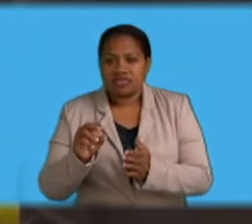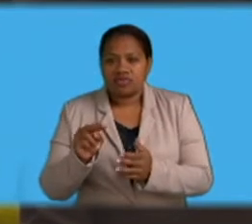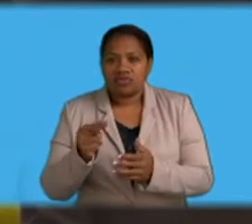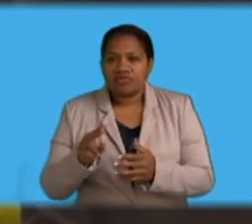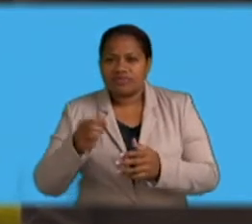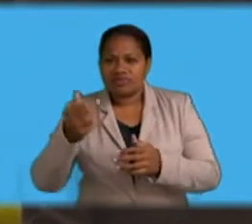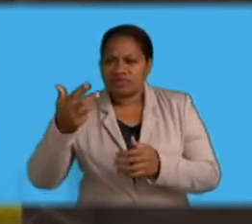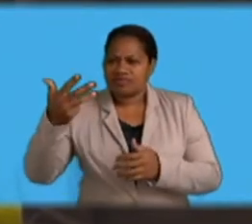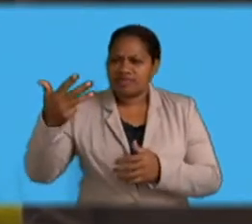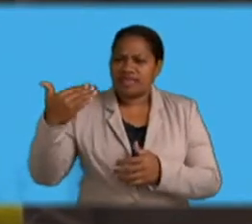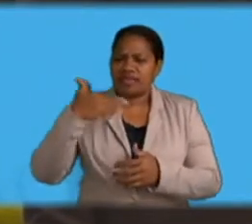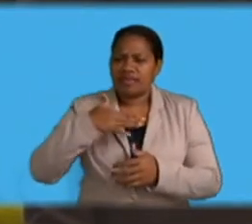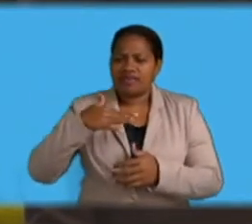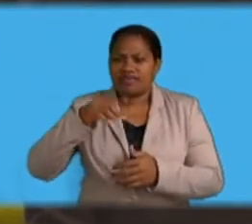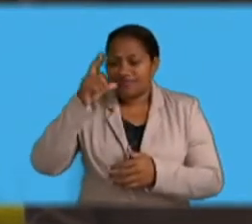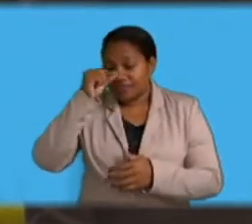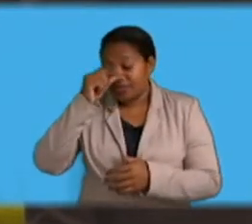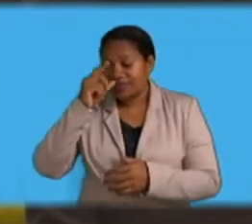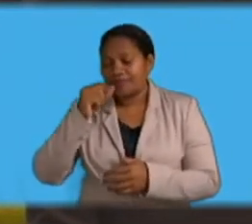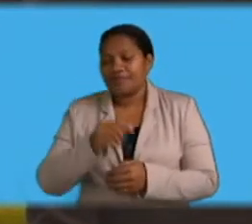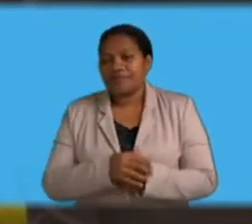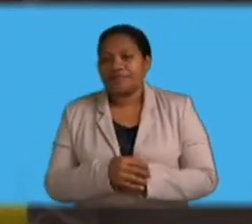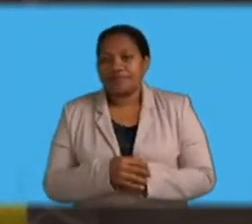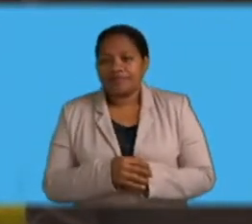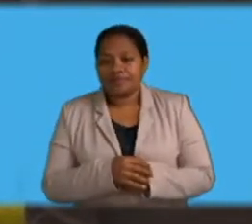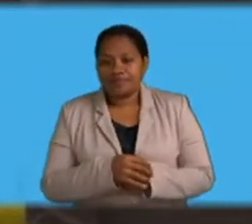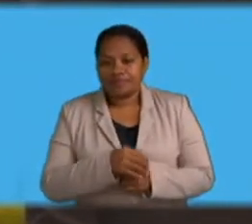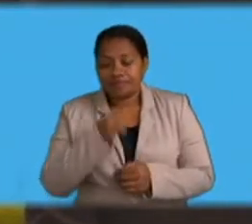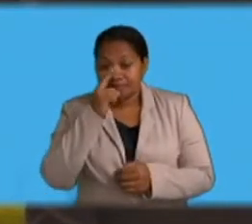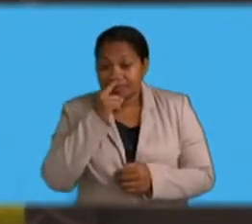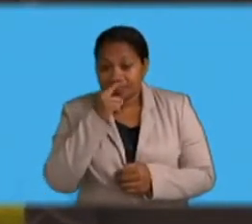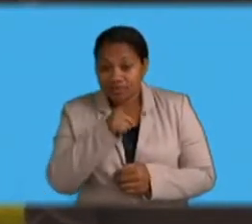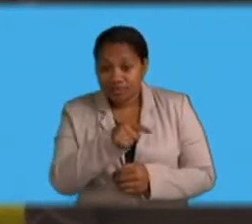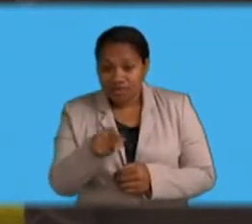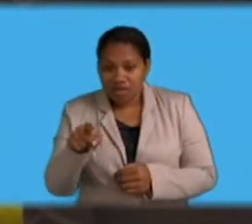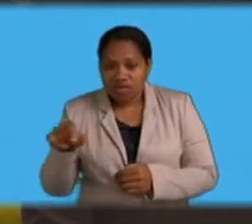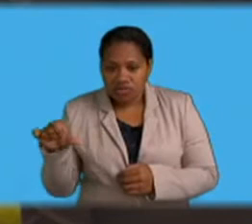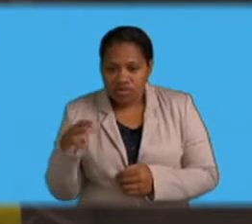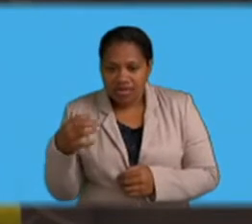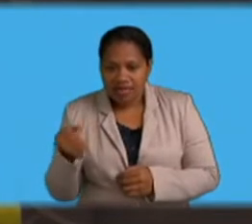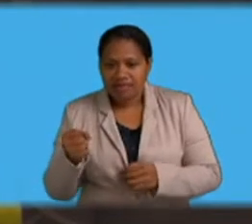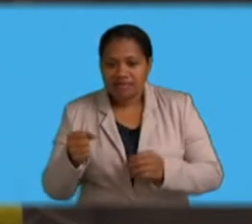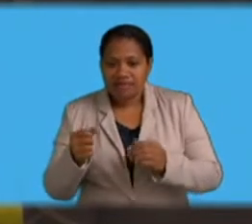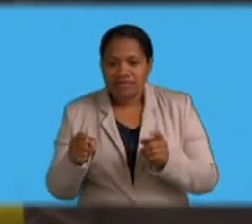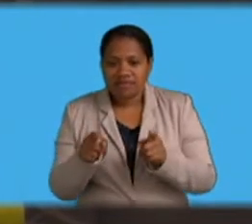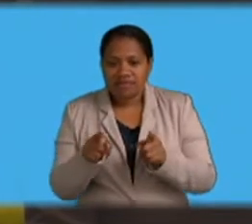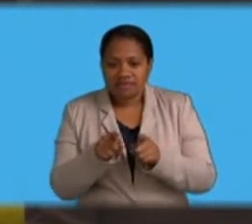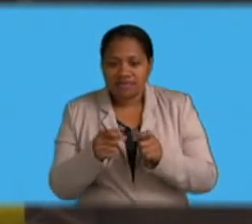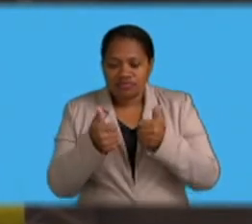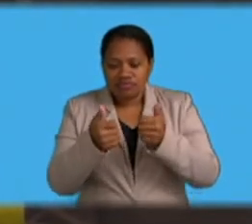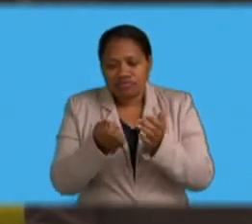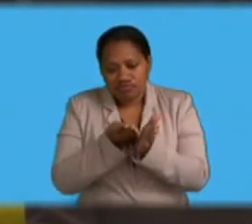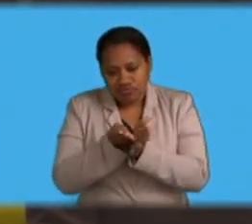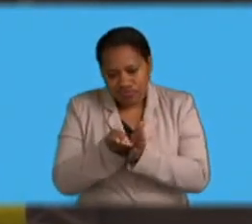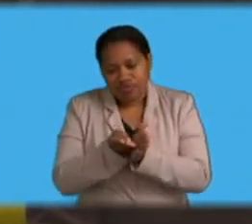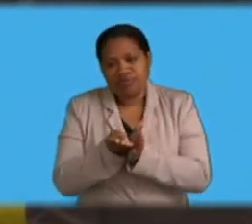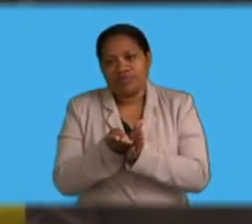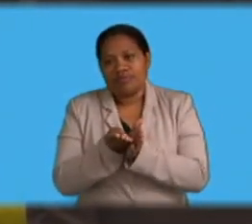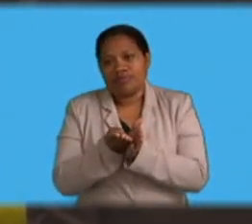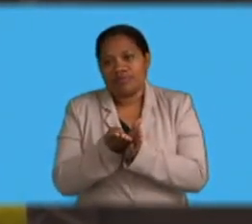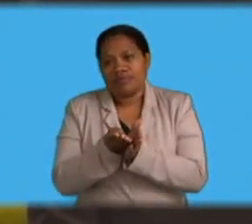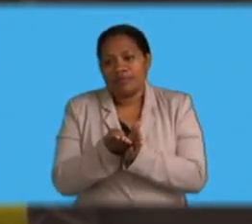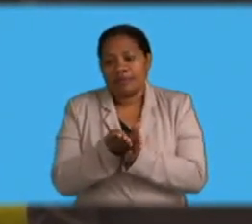These 900,000 Fijians, Madam Speaker, require a particular level of service. Contract of employments are